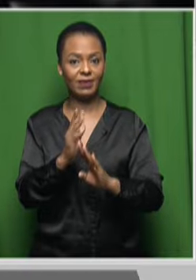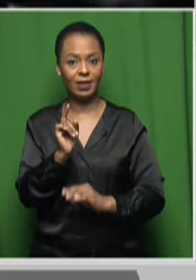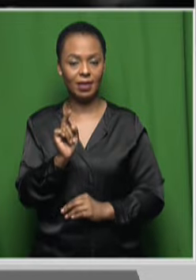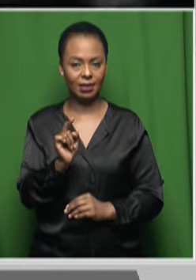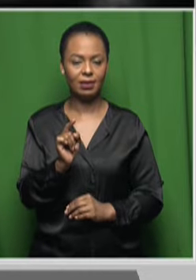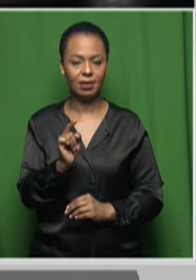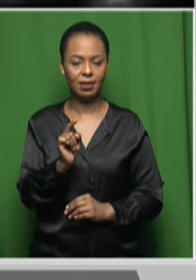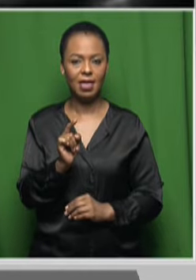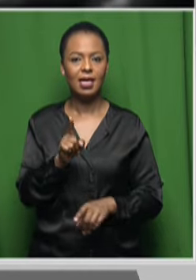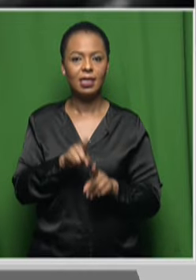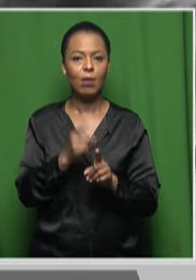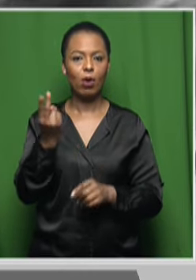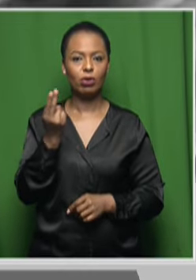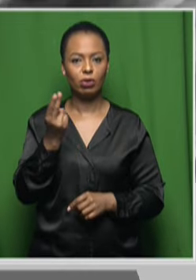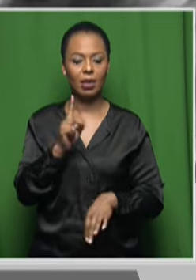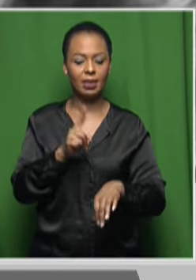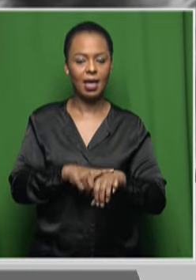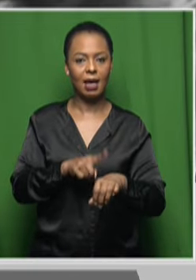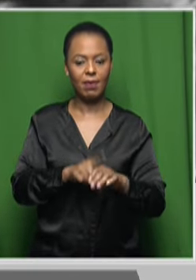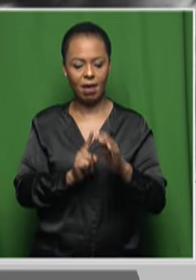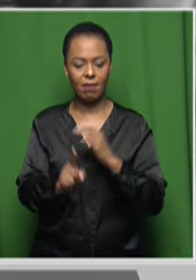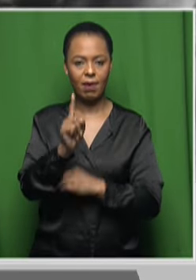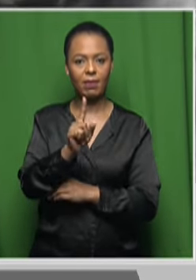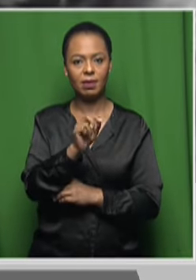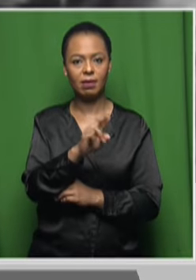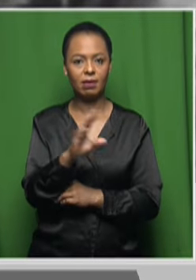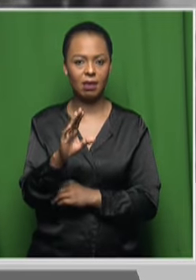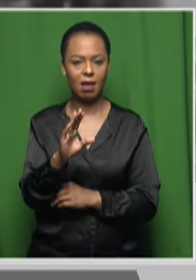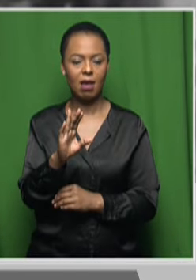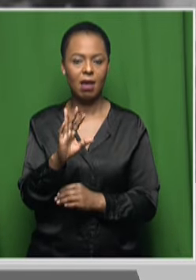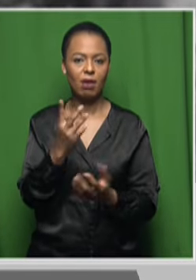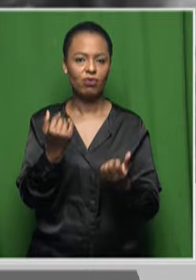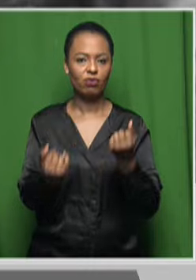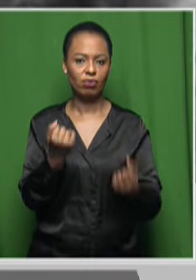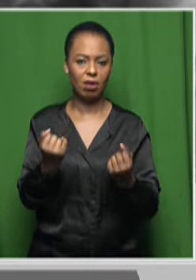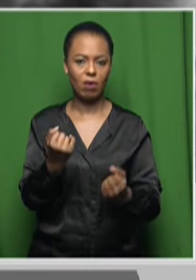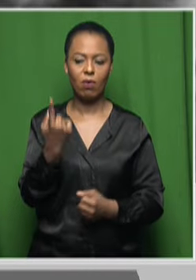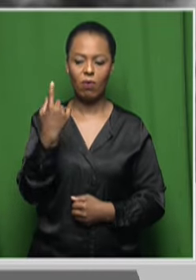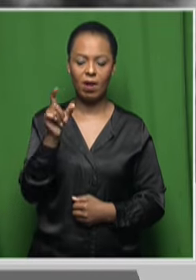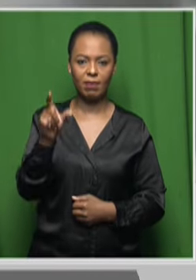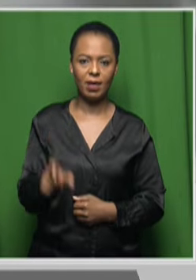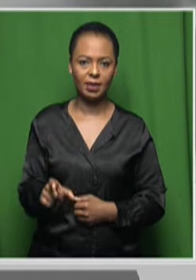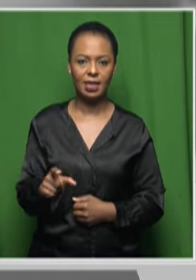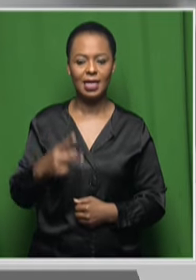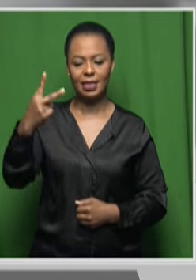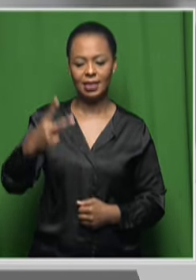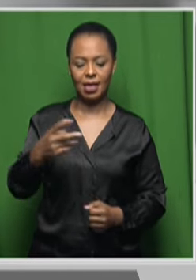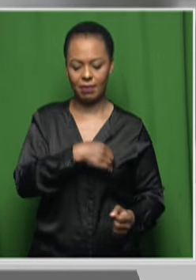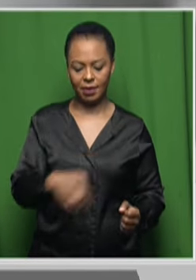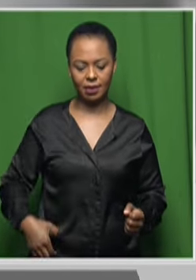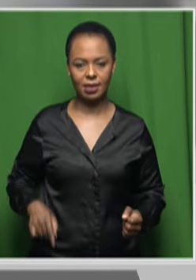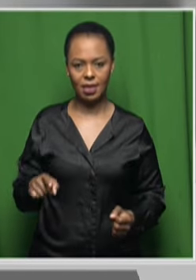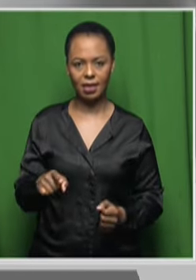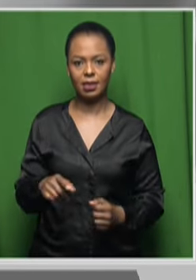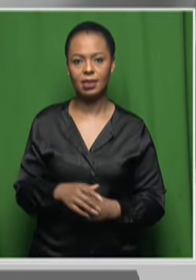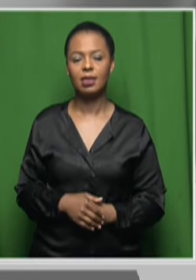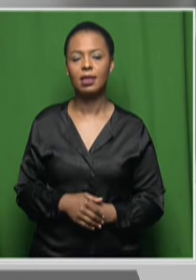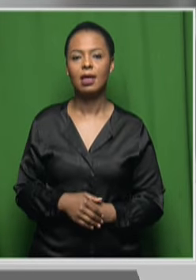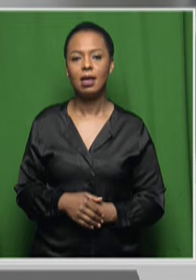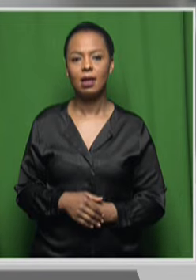during the Bethel trial, one of the accused there was the second president of the PAC, Joseph